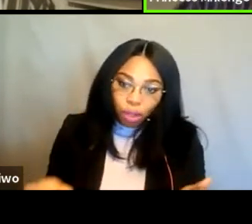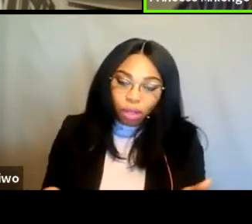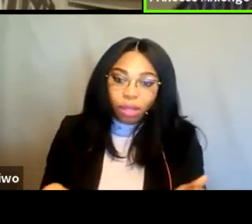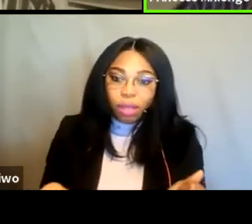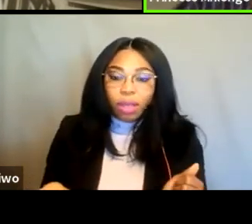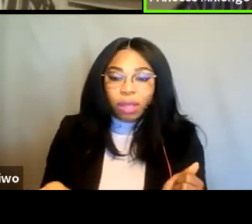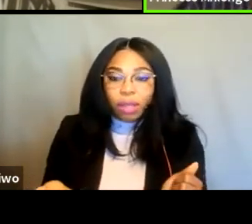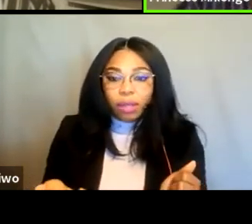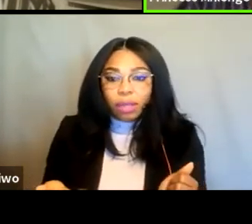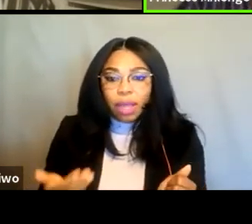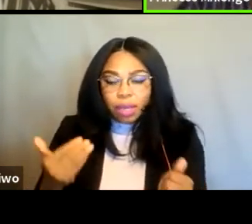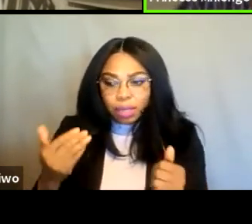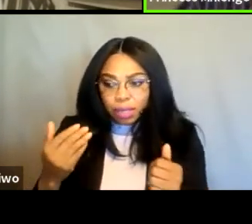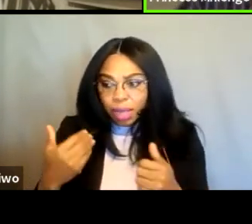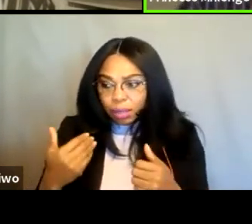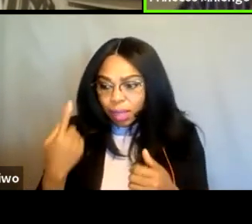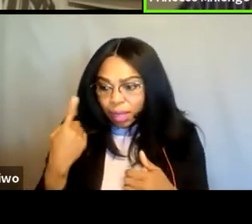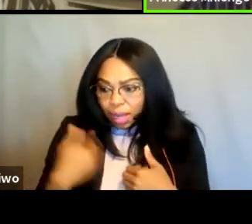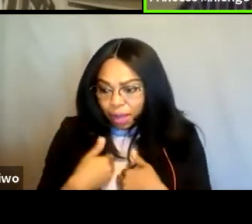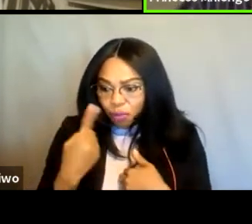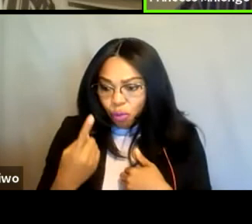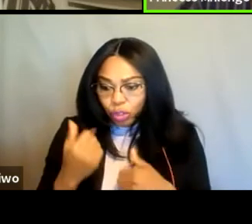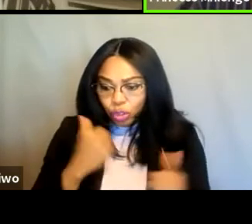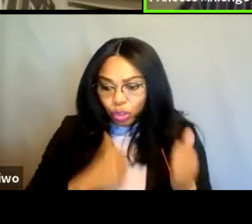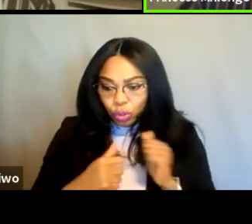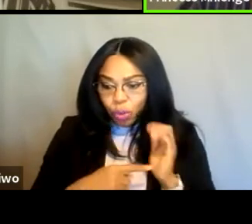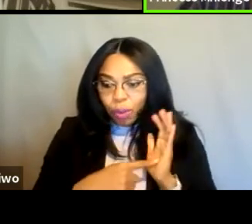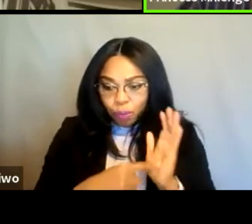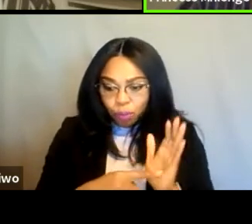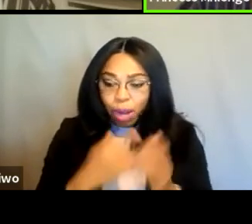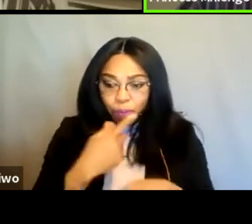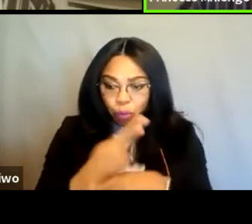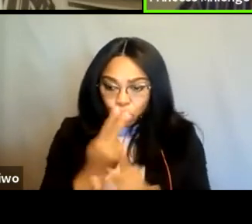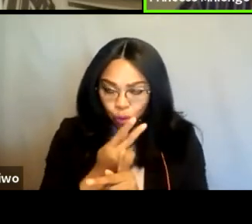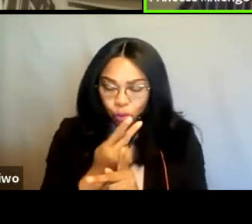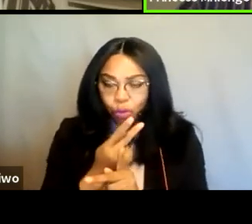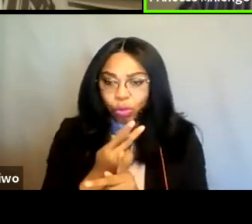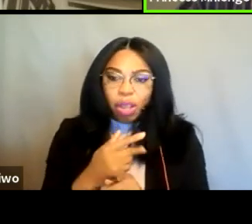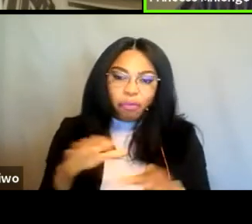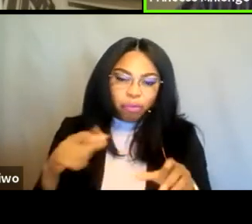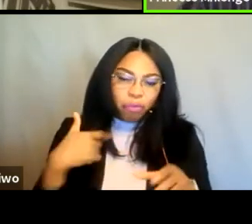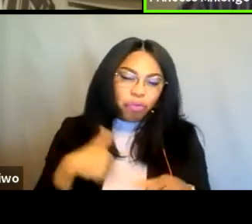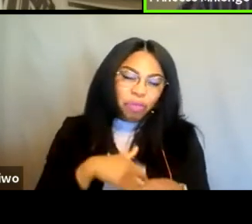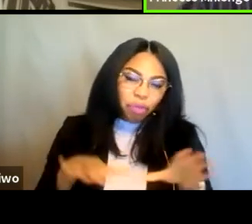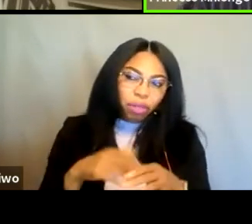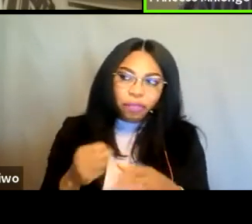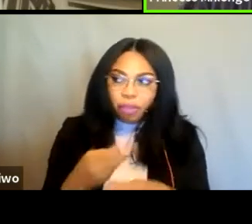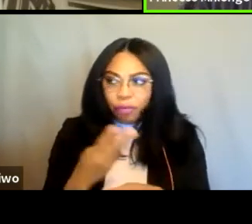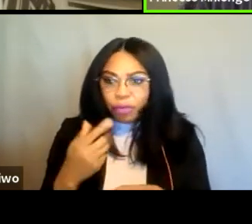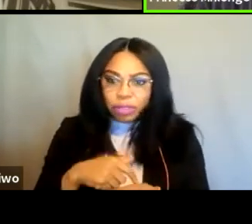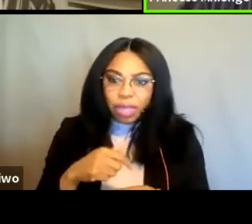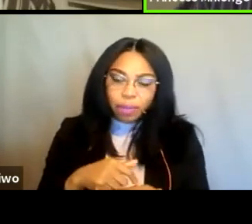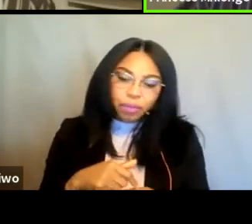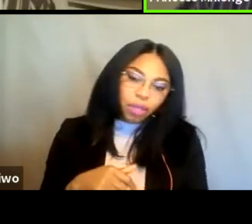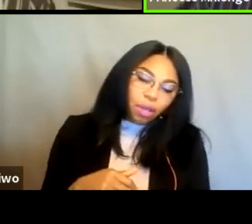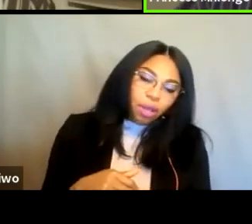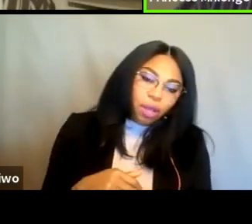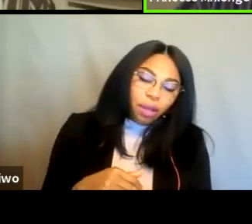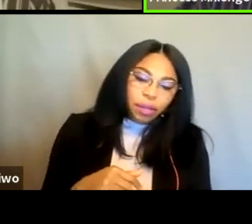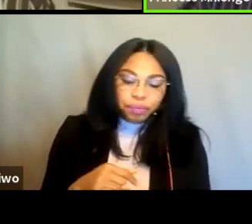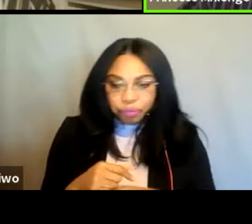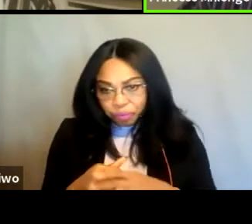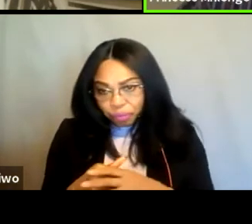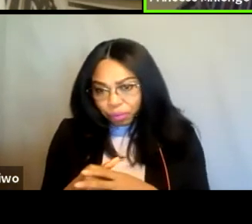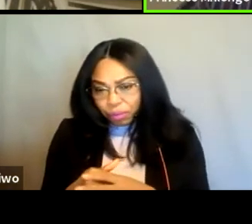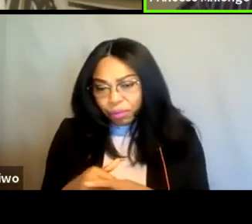There's a show that I produce, and we've done so for quite a while, Red Femicycle, and